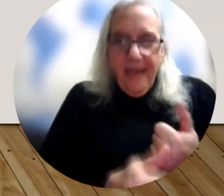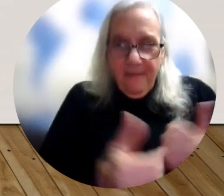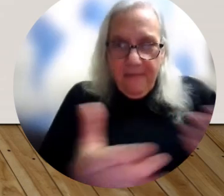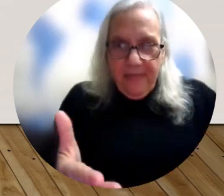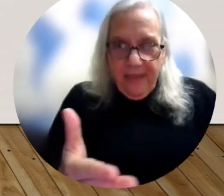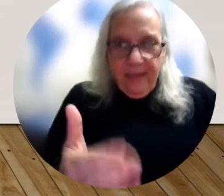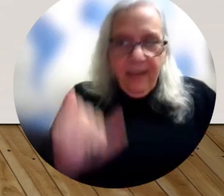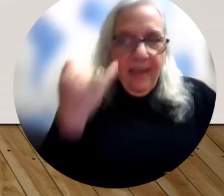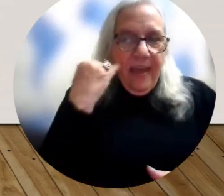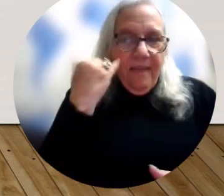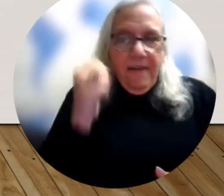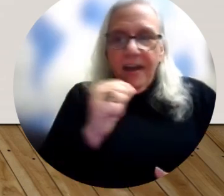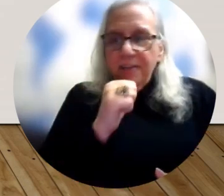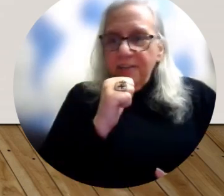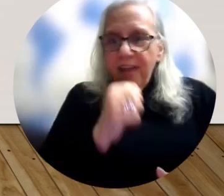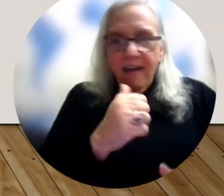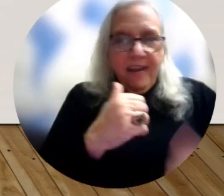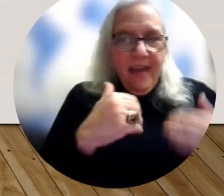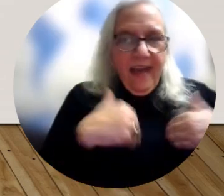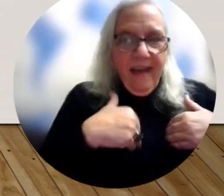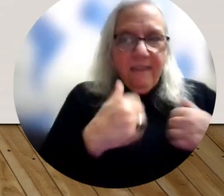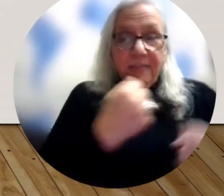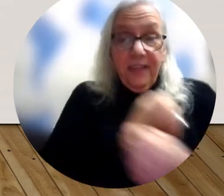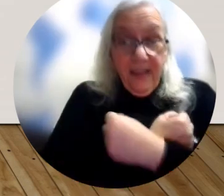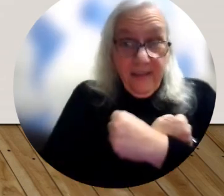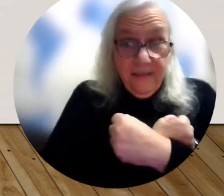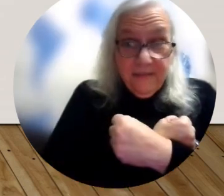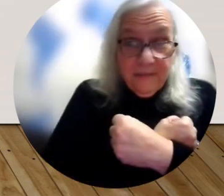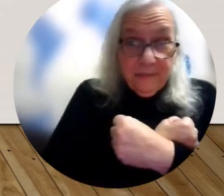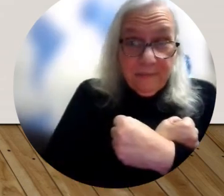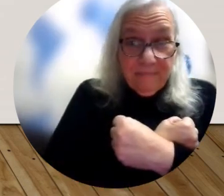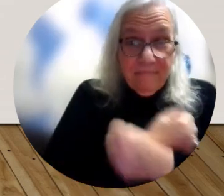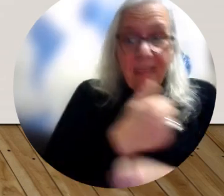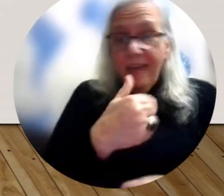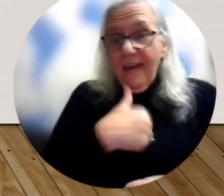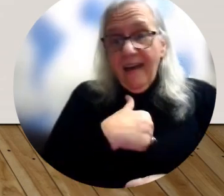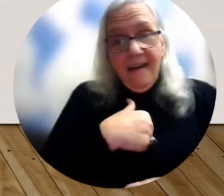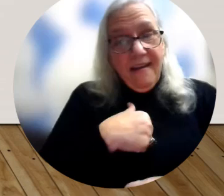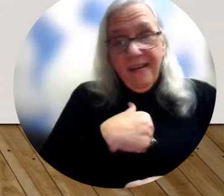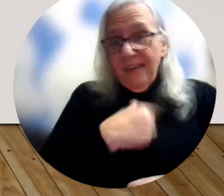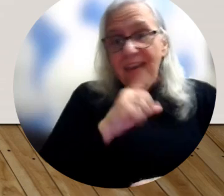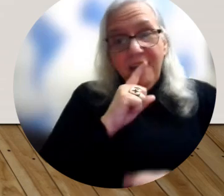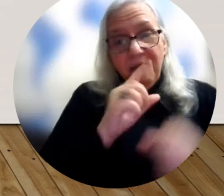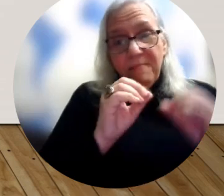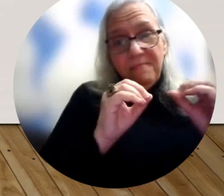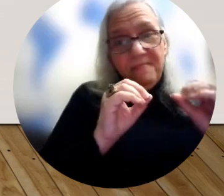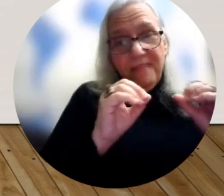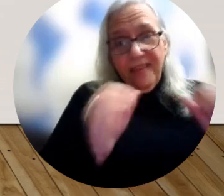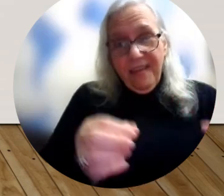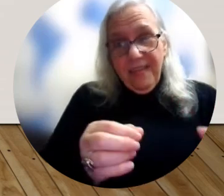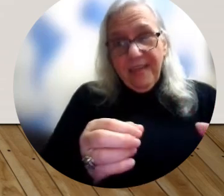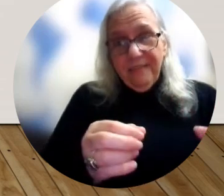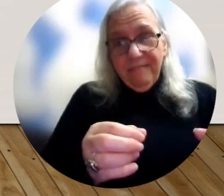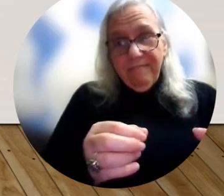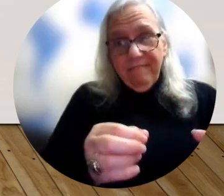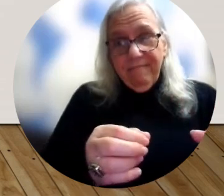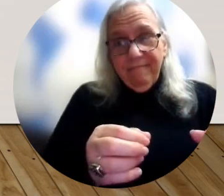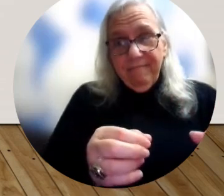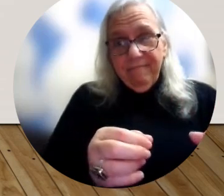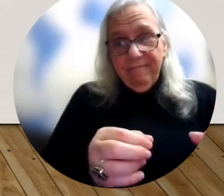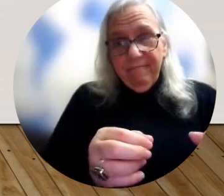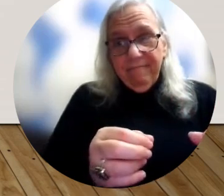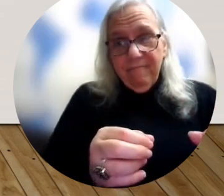about everything, if I do not have love, I am nothing.